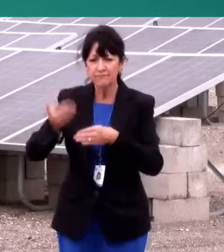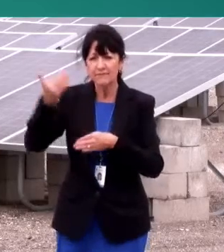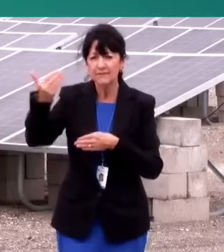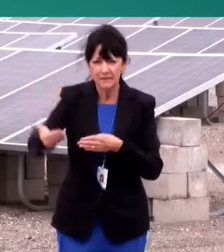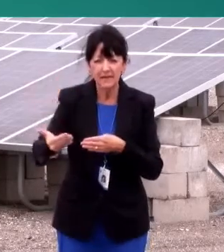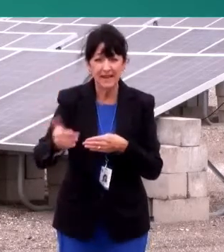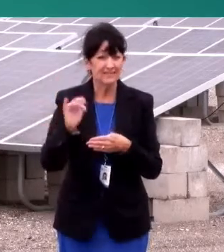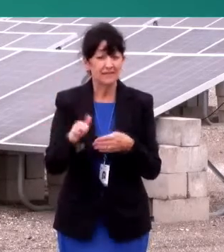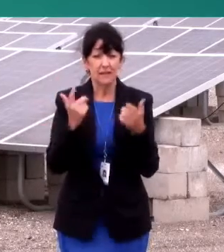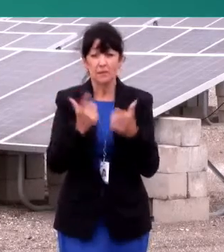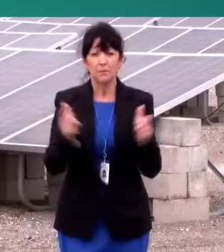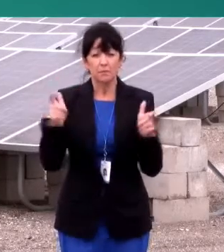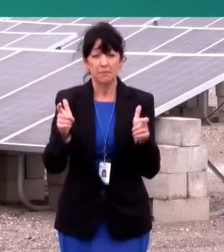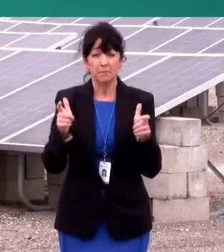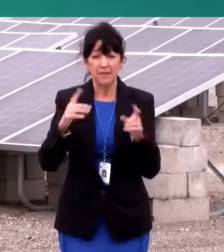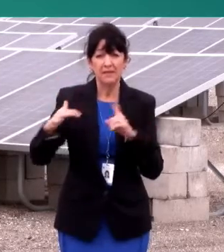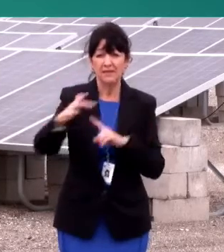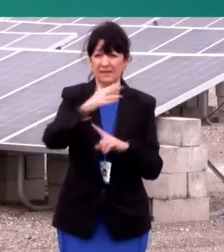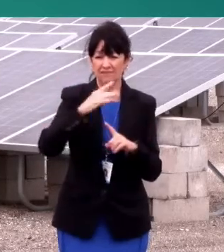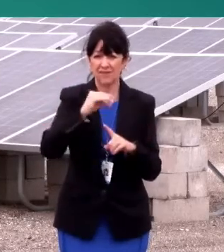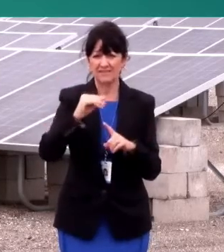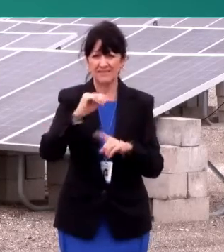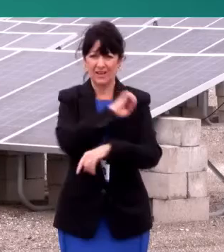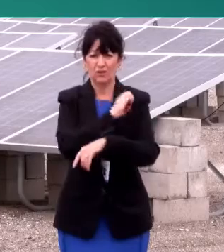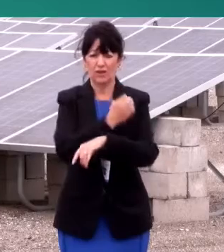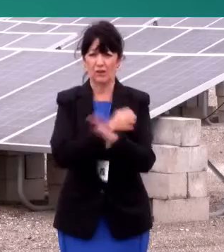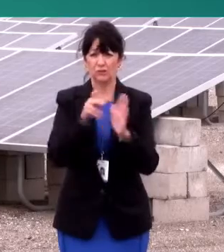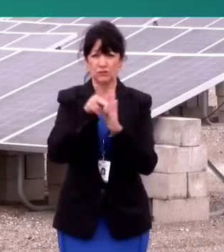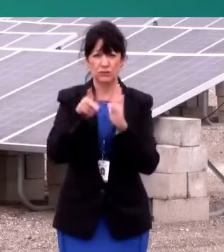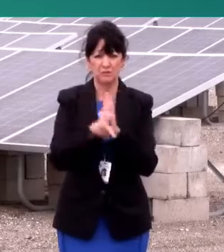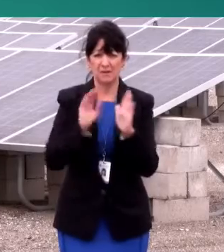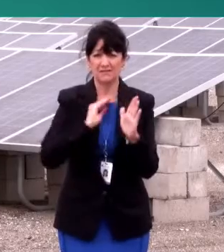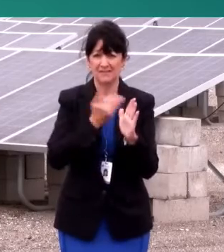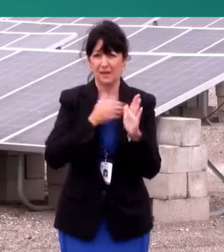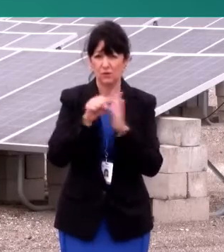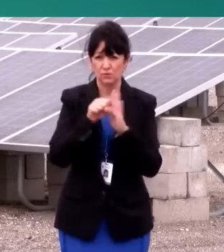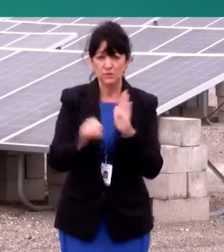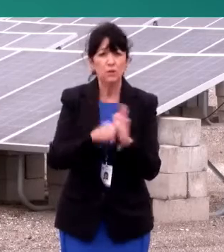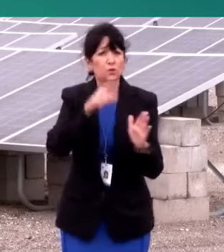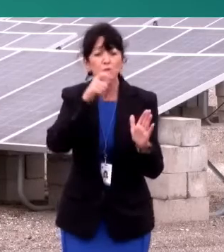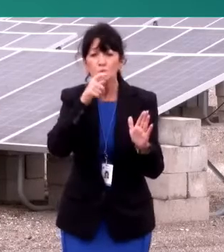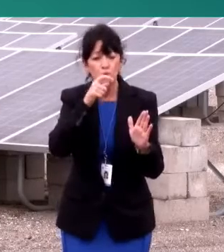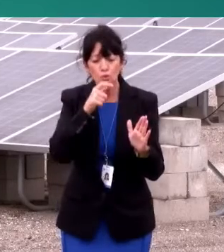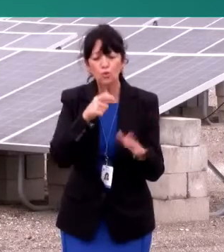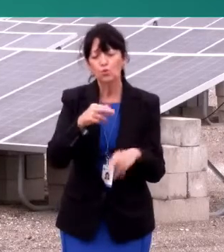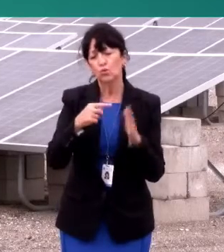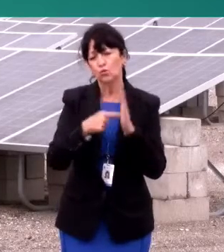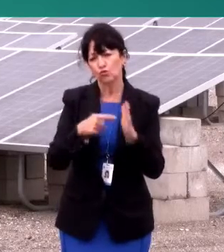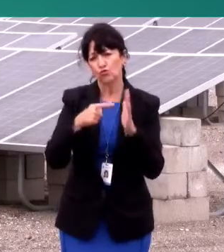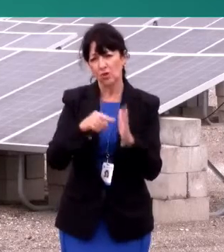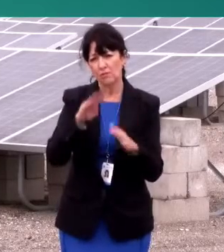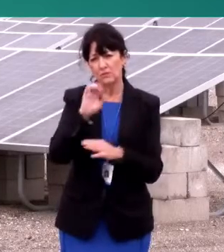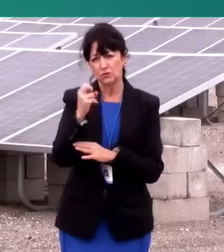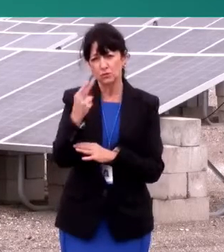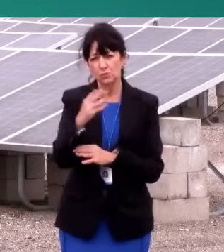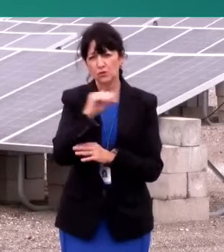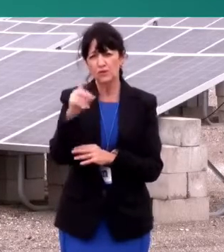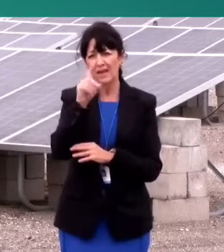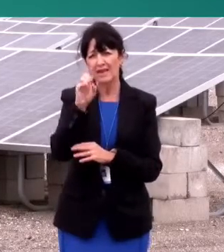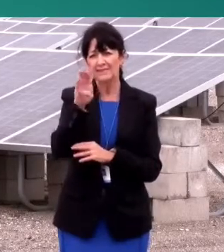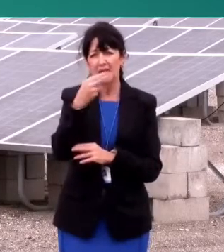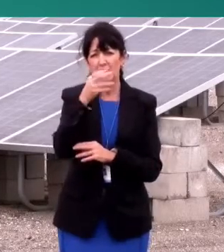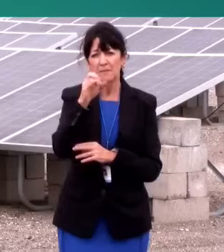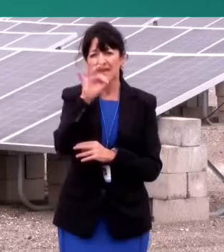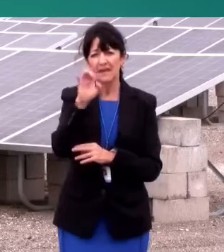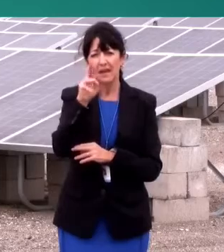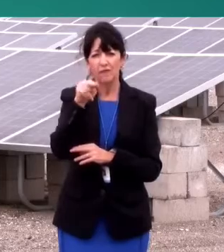big environmental and energy policy issues in our state. So who are they? Representative Bill Bush and Representative Deb Heffernan from the